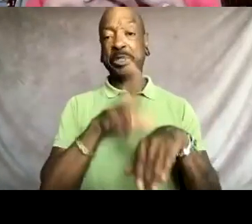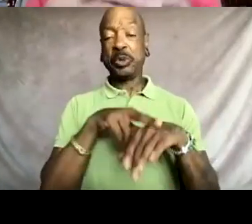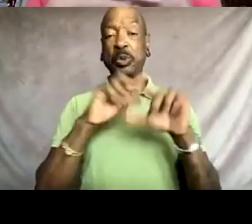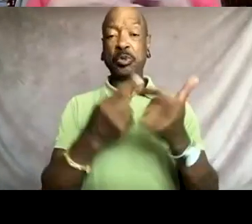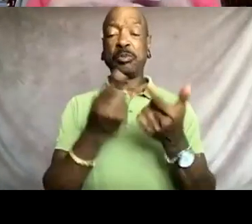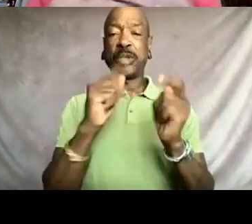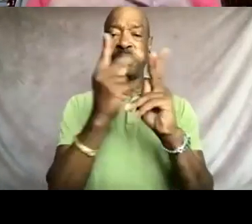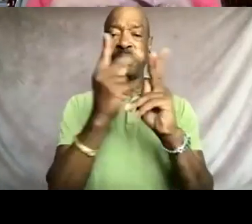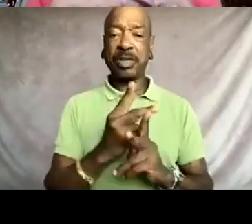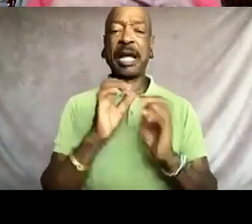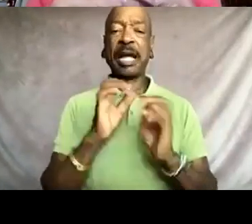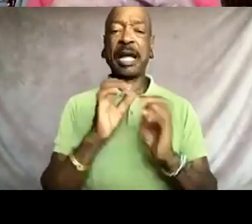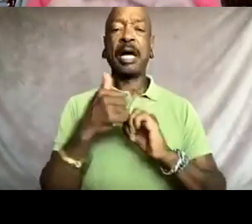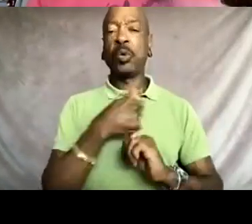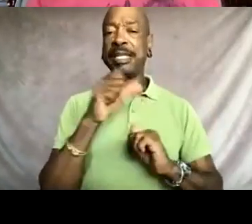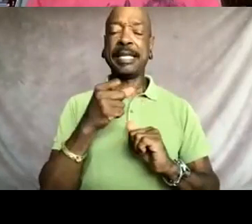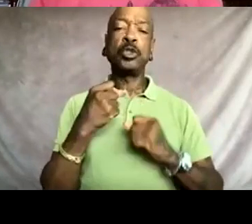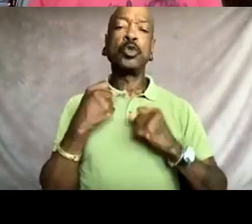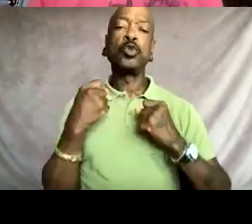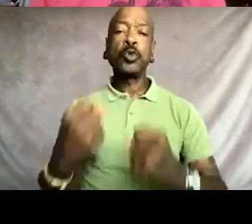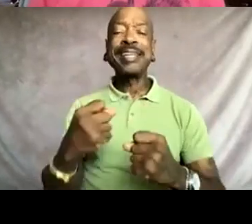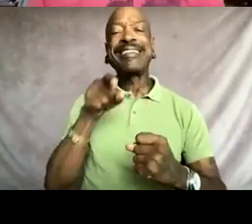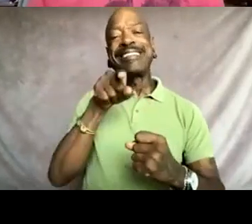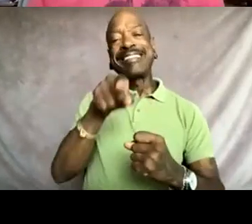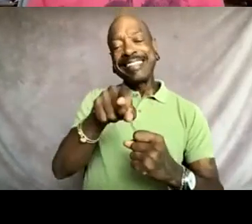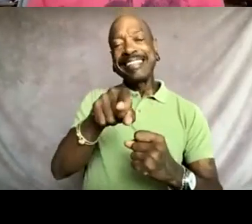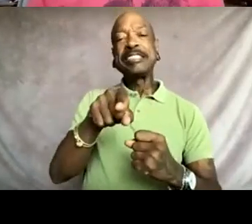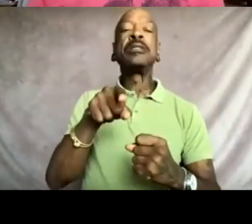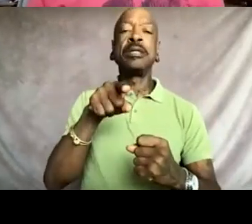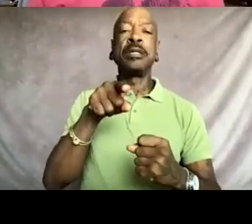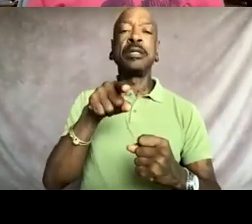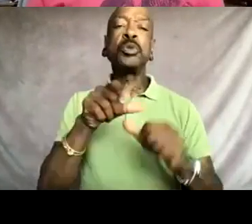out how we can strengthen these and enable them to run with the land.